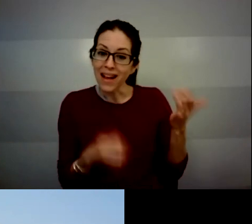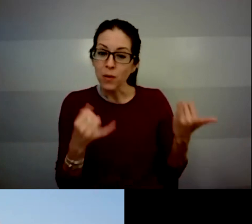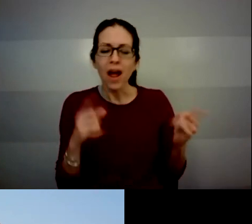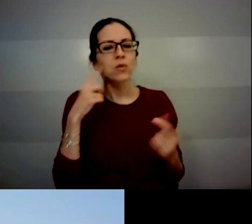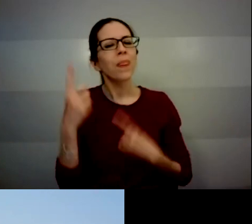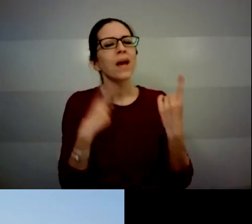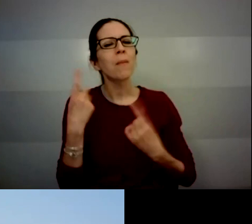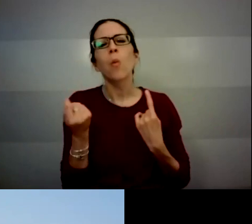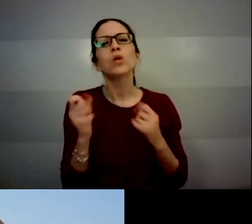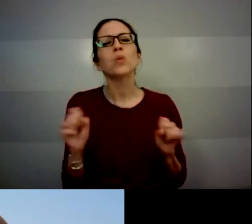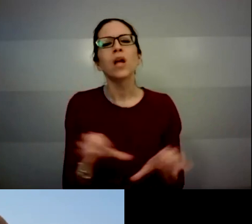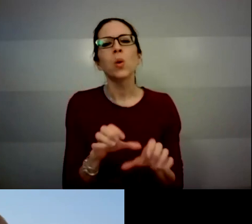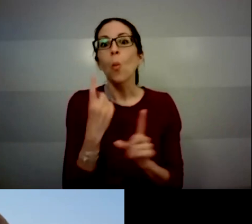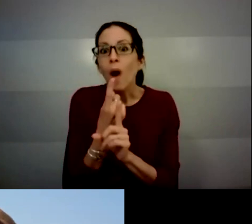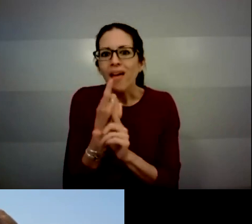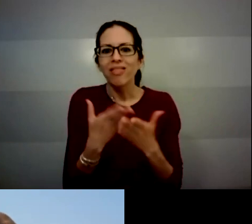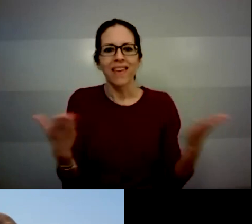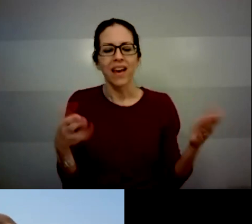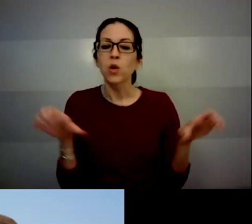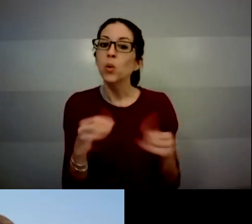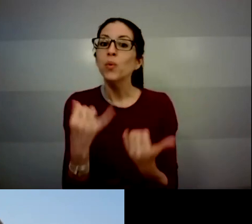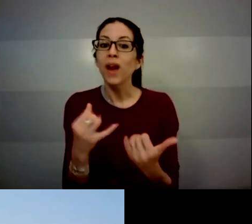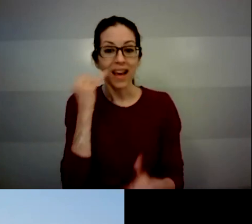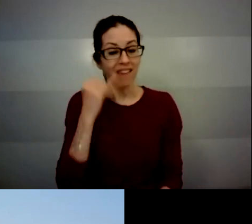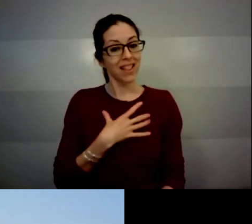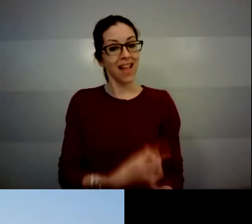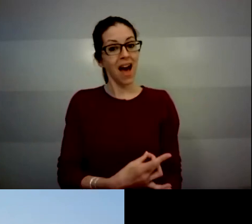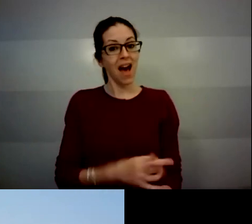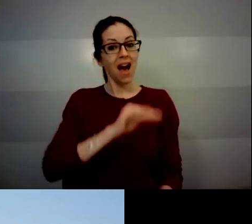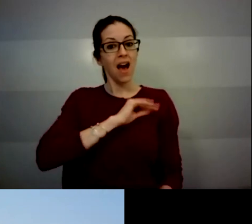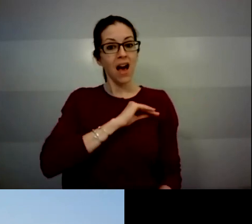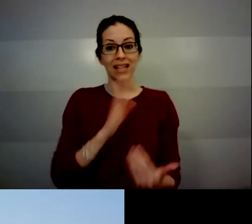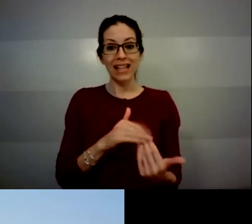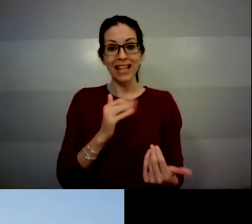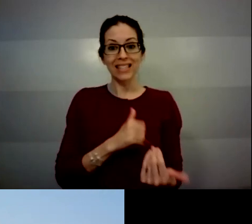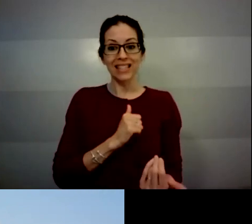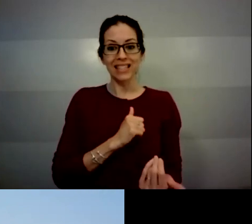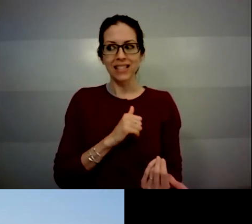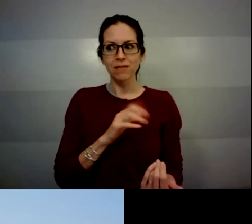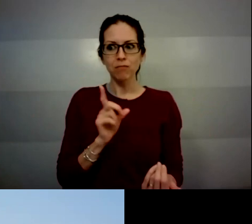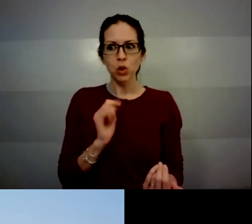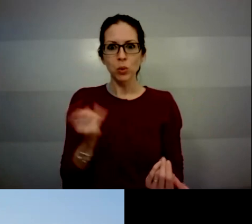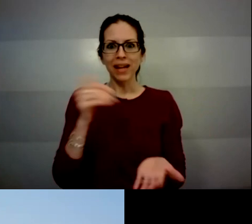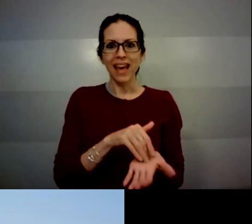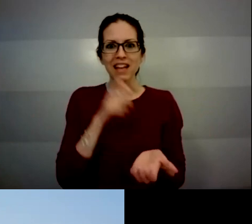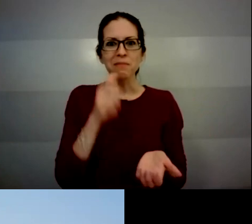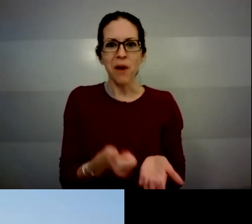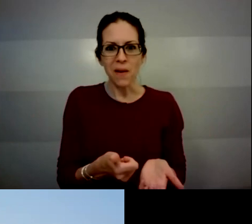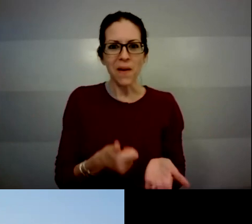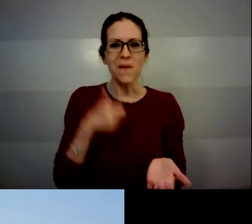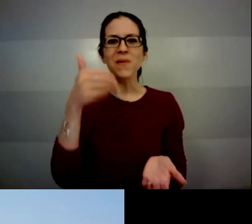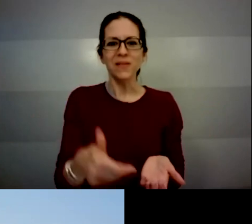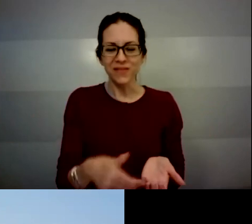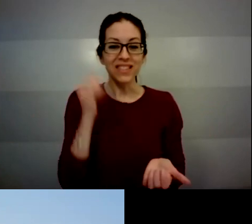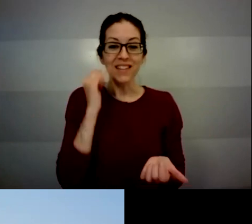can do, just one thing. Do it today. And if you like it, and if it's easy, maybe do it tomorrow as well. And if